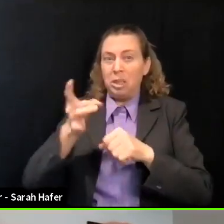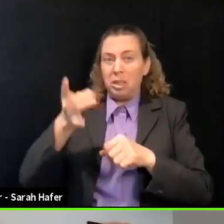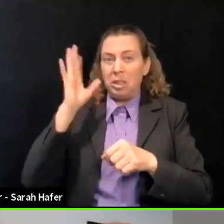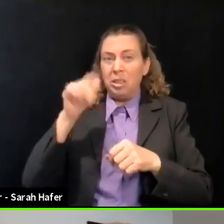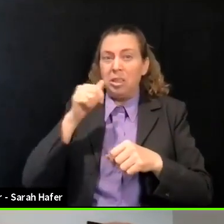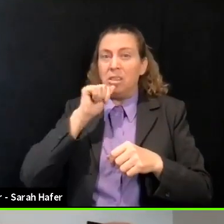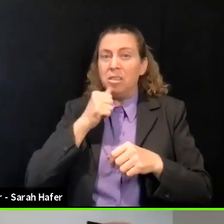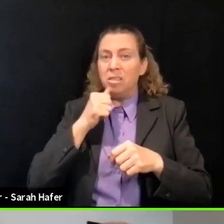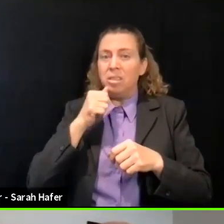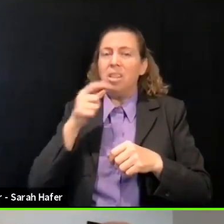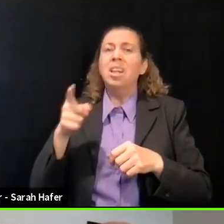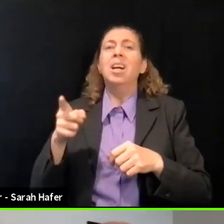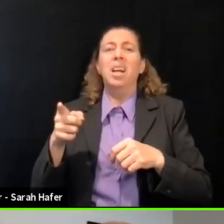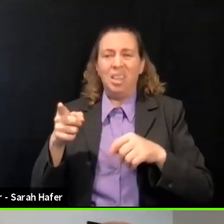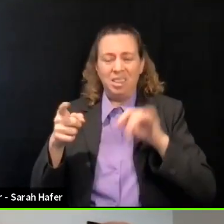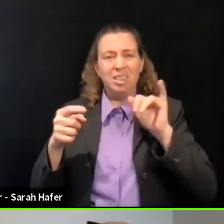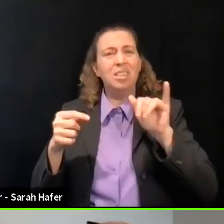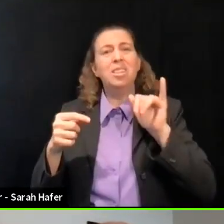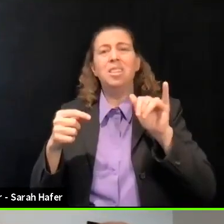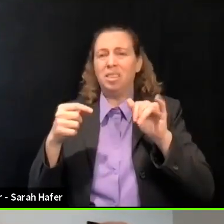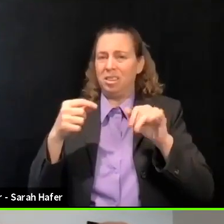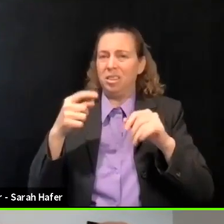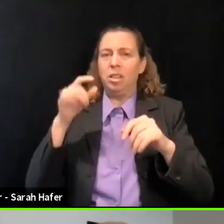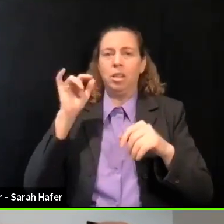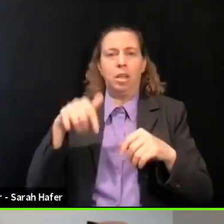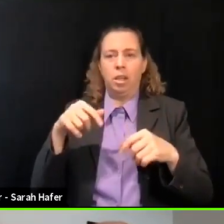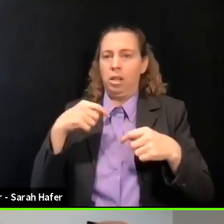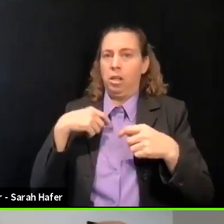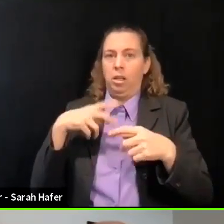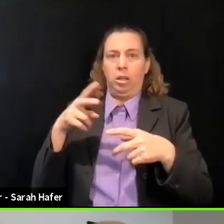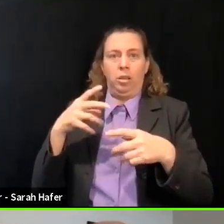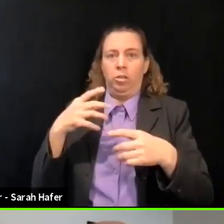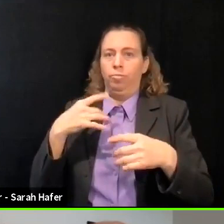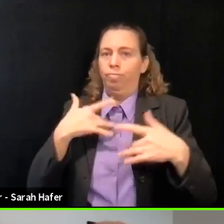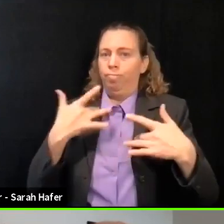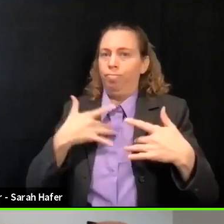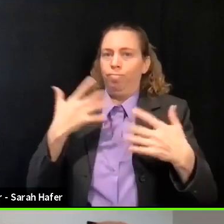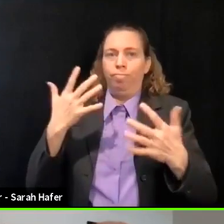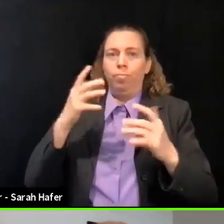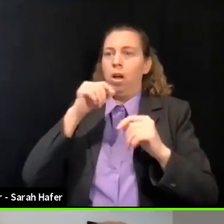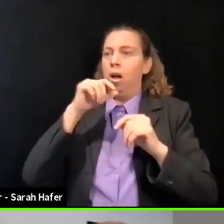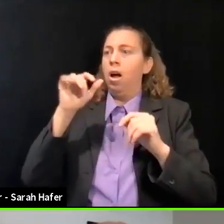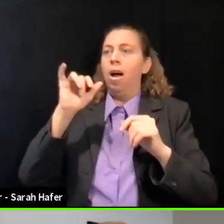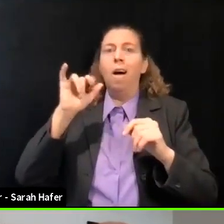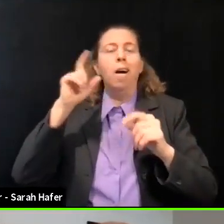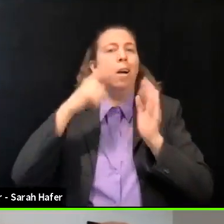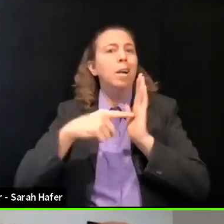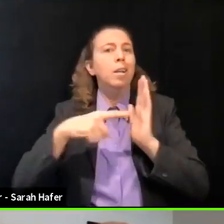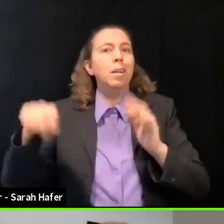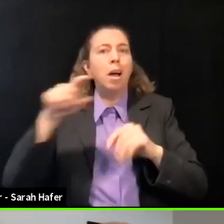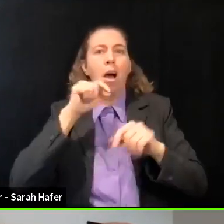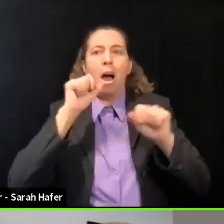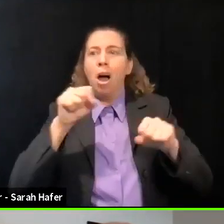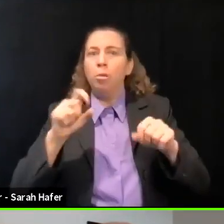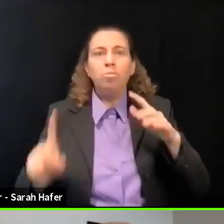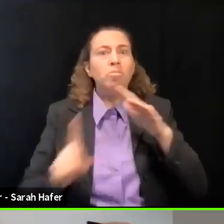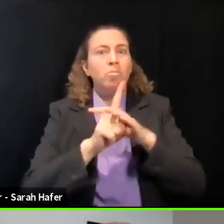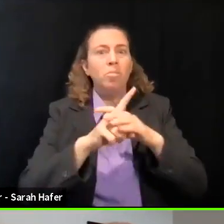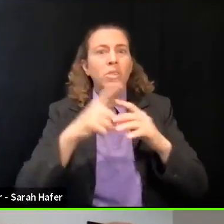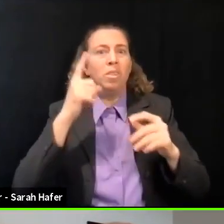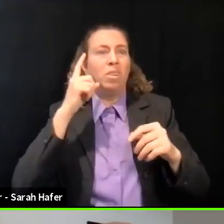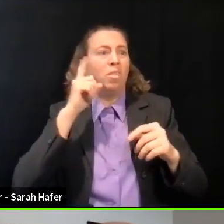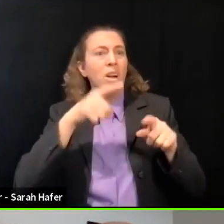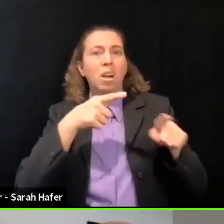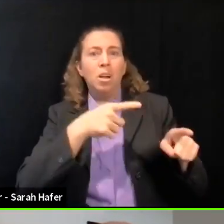to function as a parent. I'm not able to show up for my partner, and my work life is massively disrupted. And we find that people who have